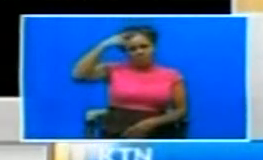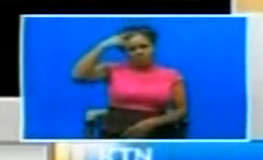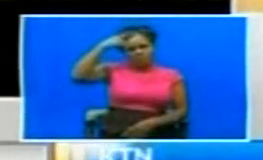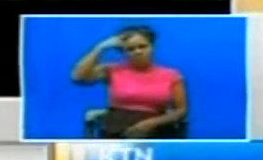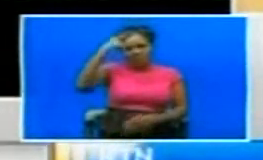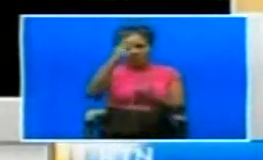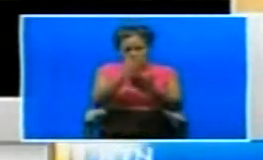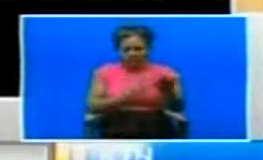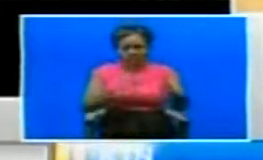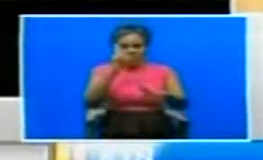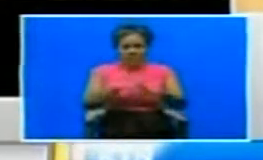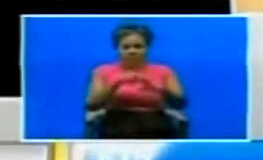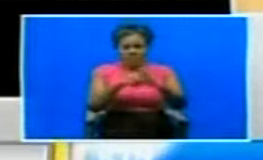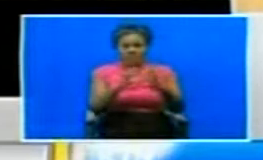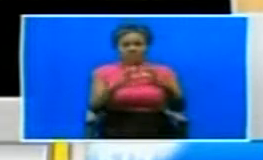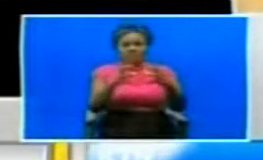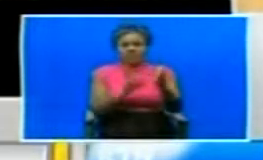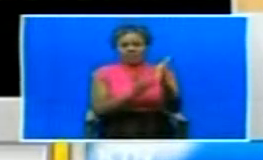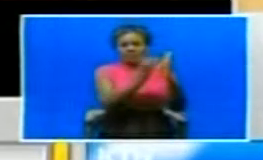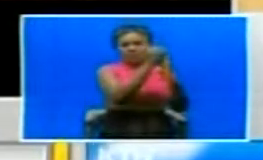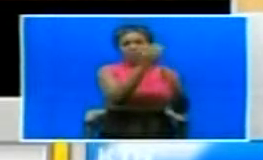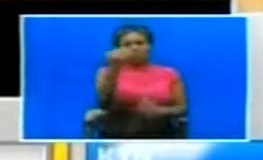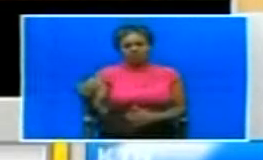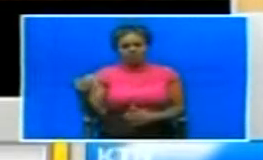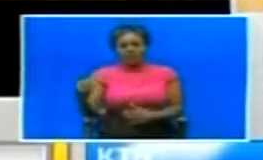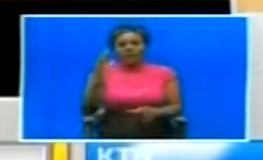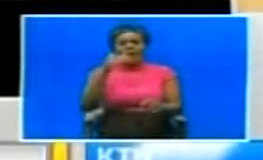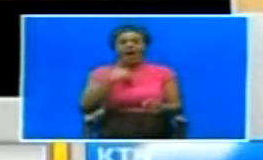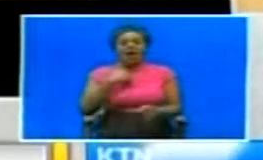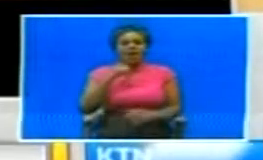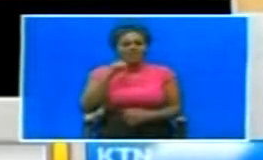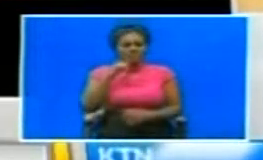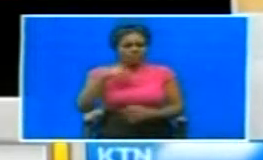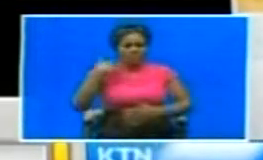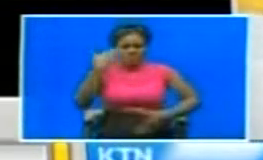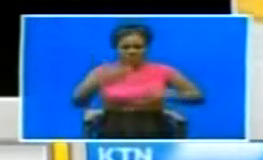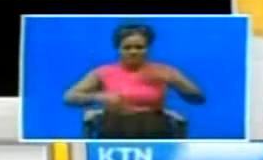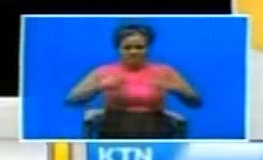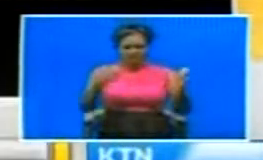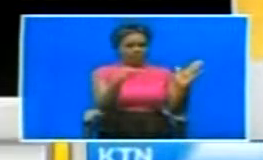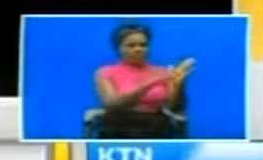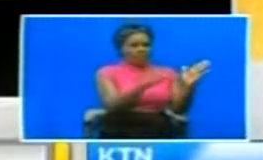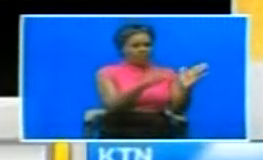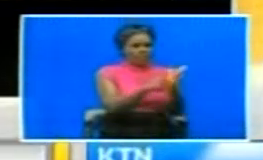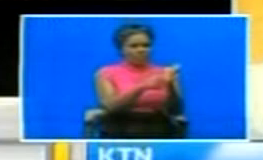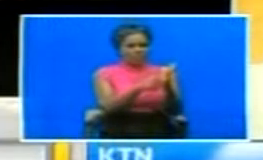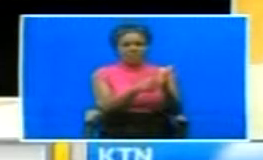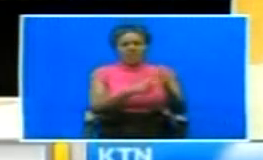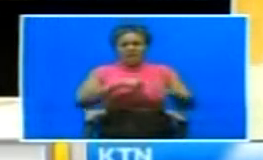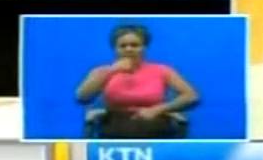certain critical period of development. And these children have lots of neurobehavioral issues,